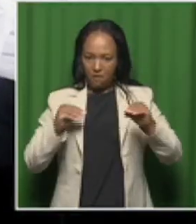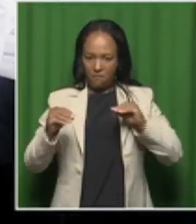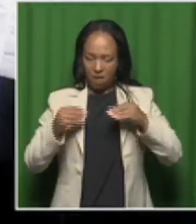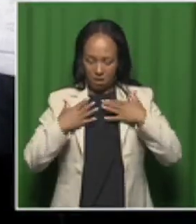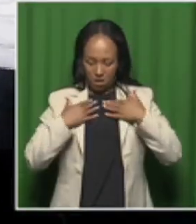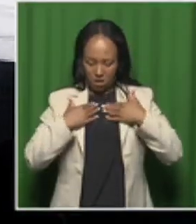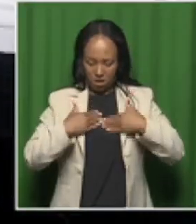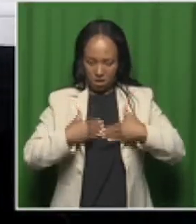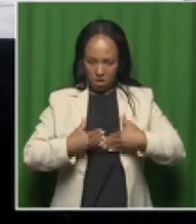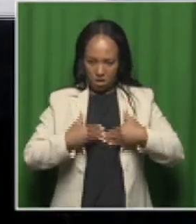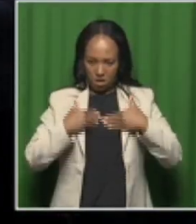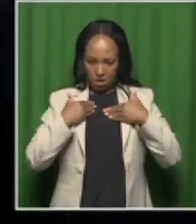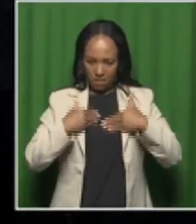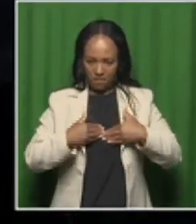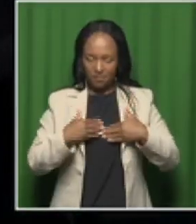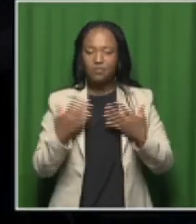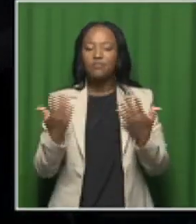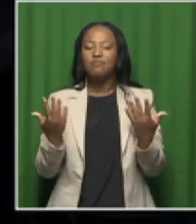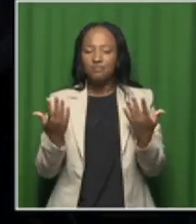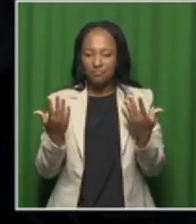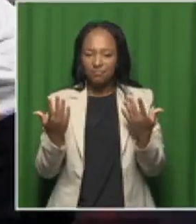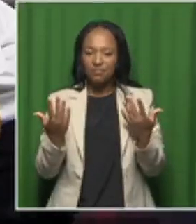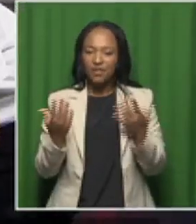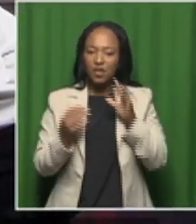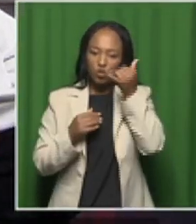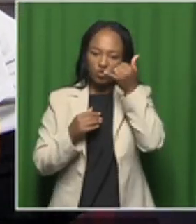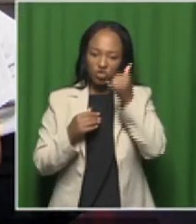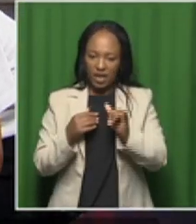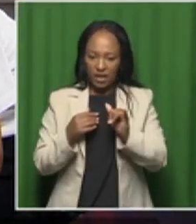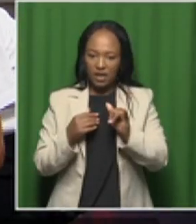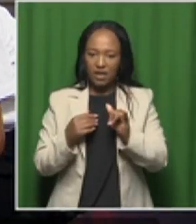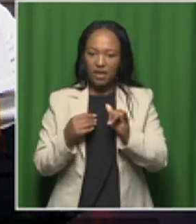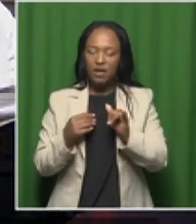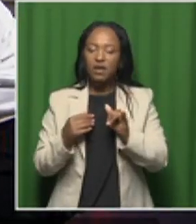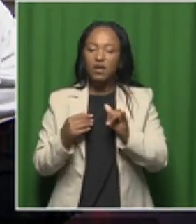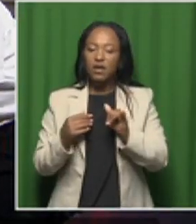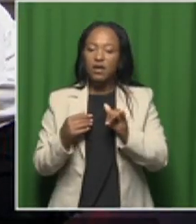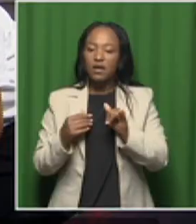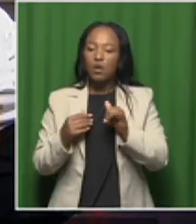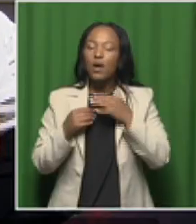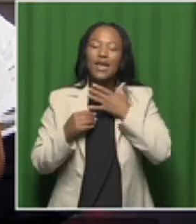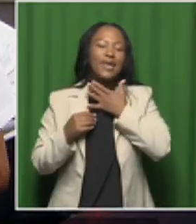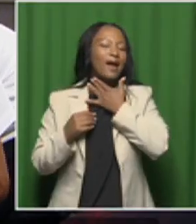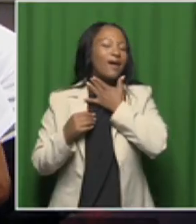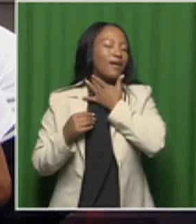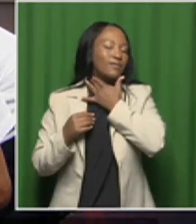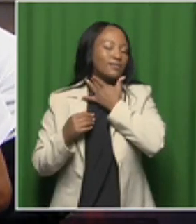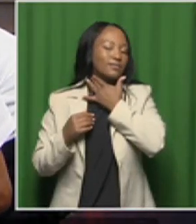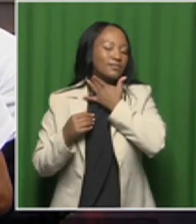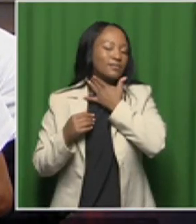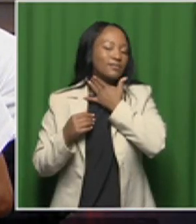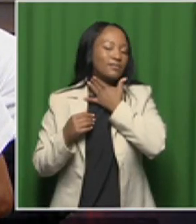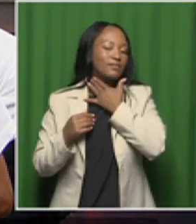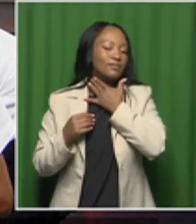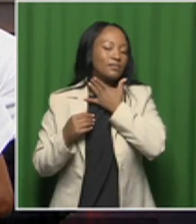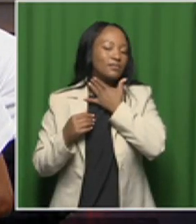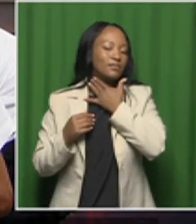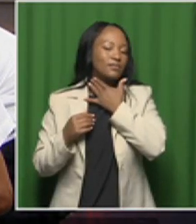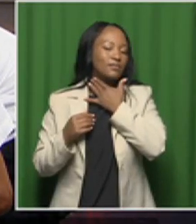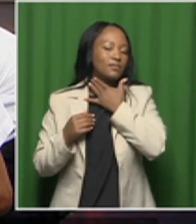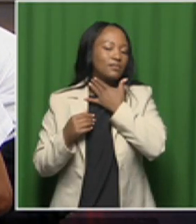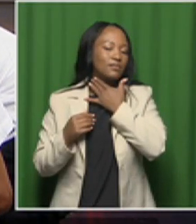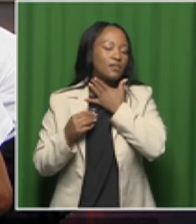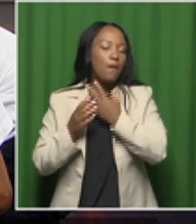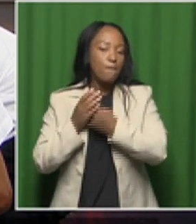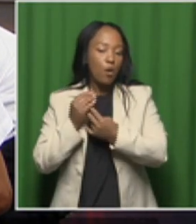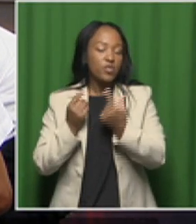chest movement and also check the carotid pulse, the pulse on the neck. So it's one movement. As you're doing this, it